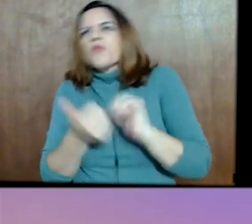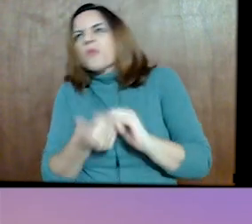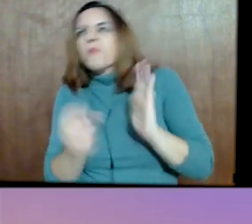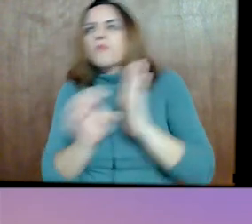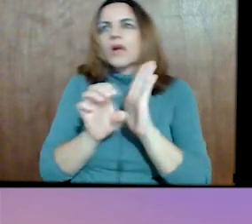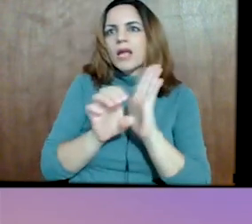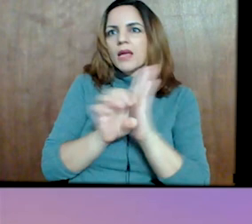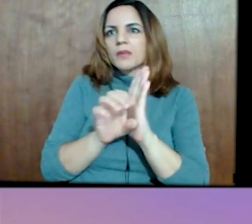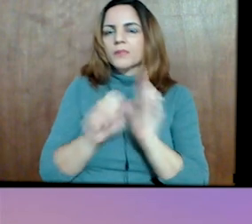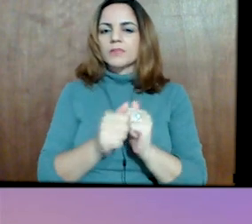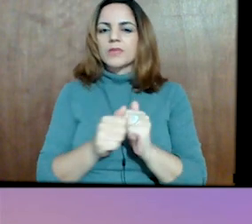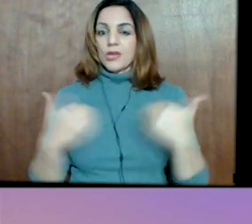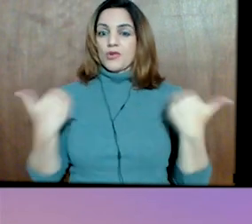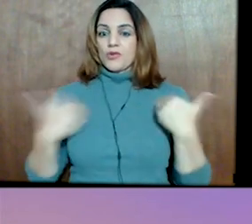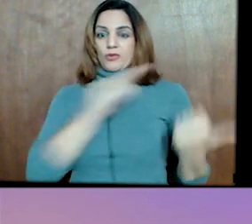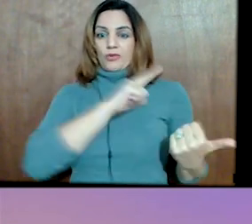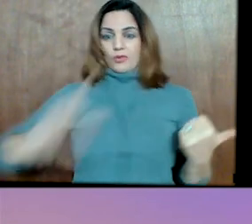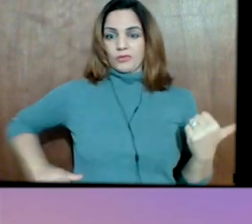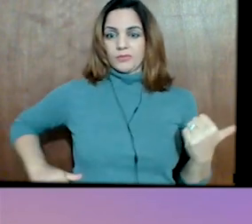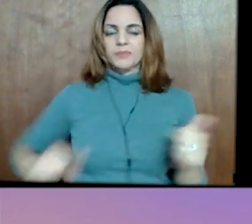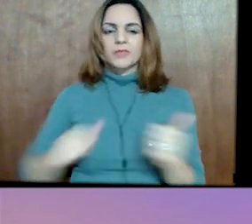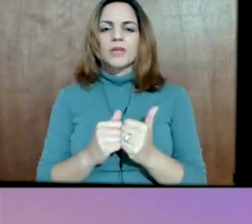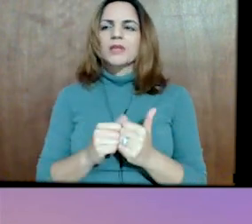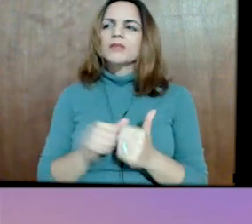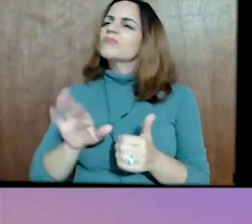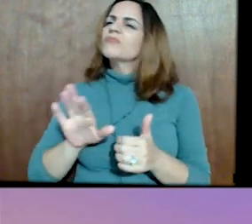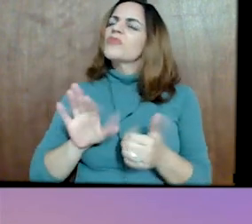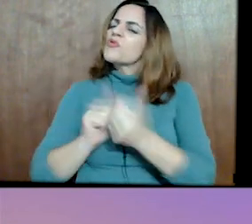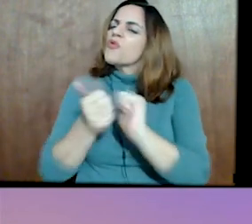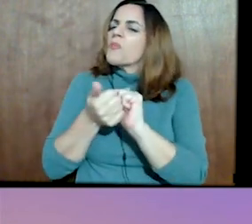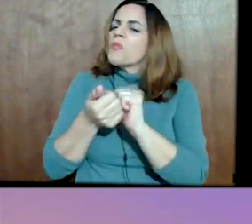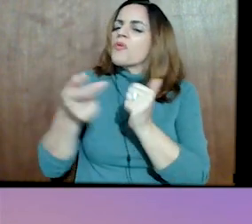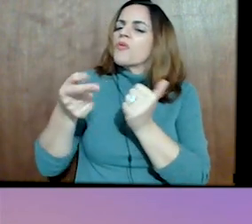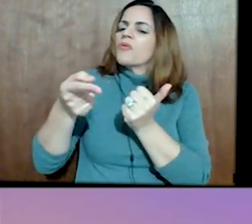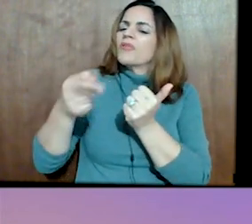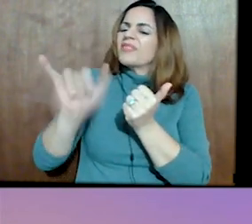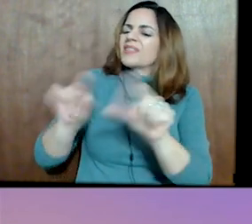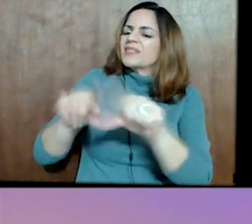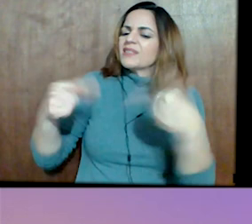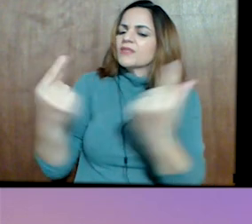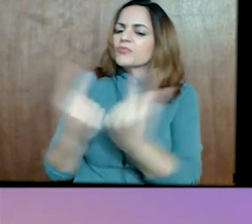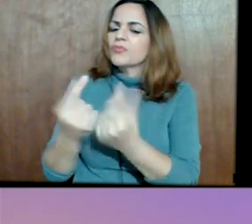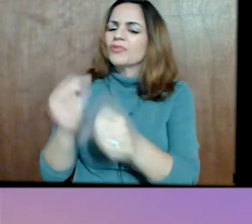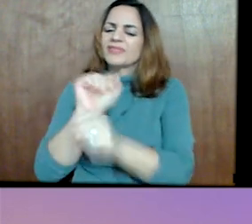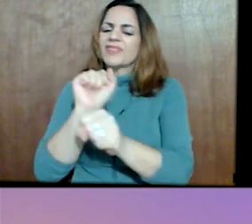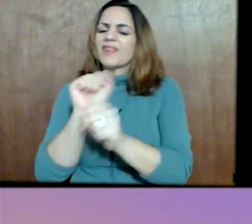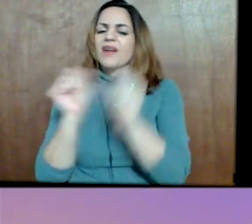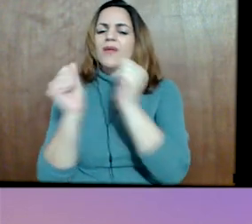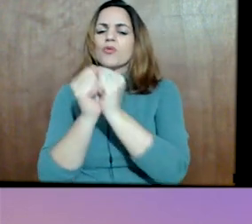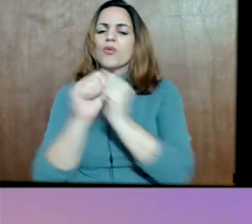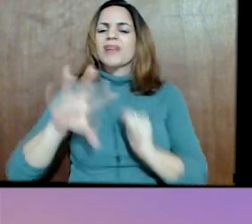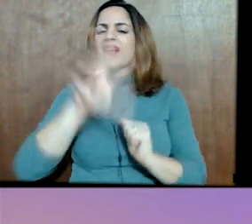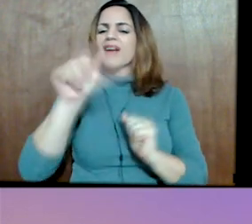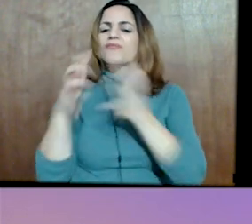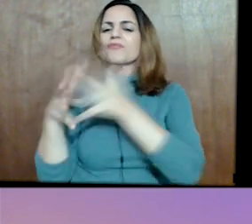that time, what was the relationship between African-American social movements and organizing and Puerto